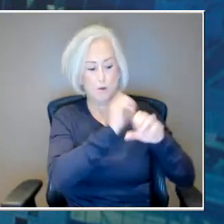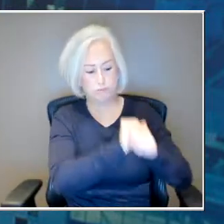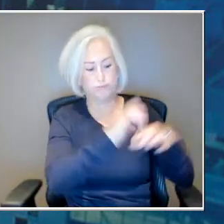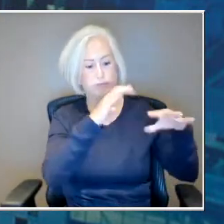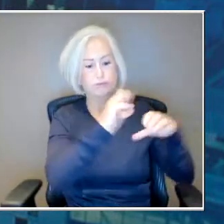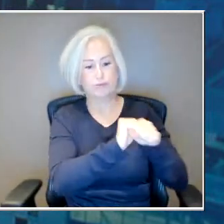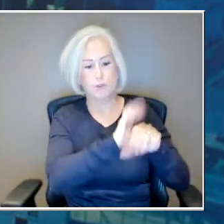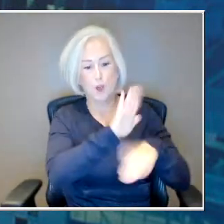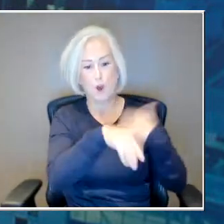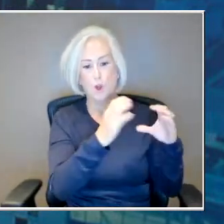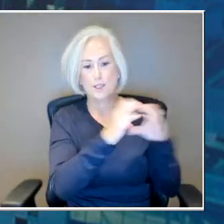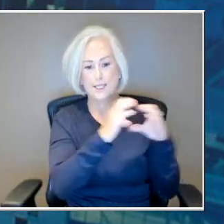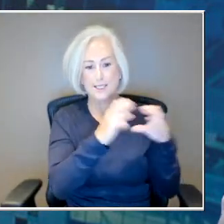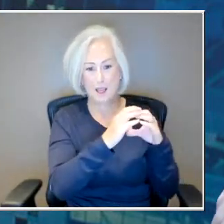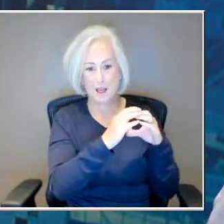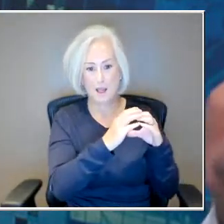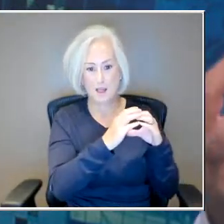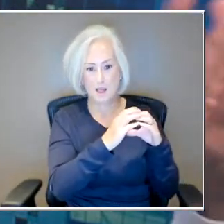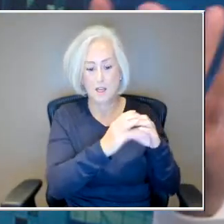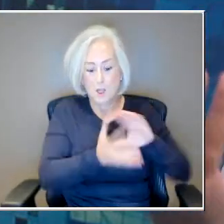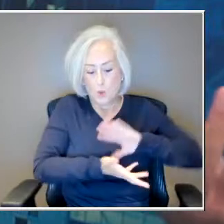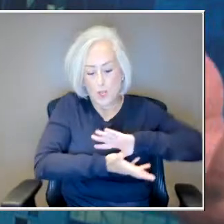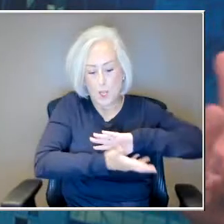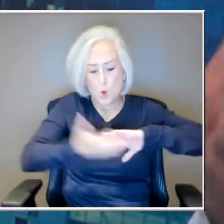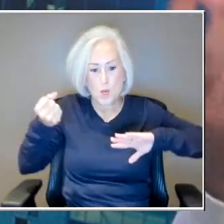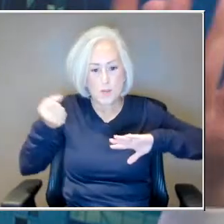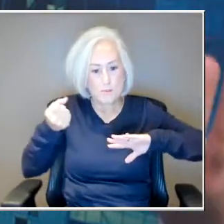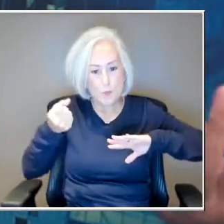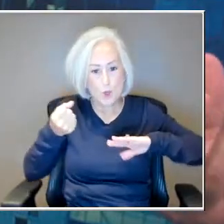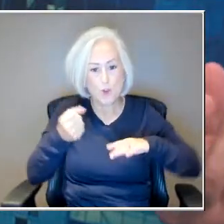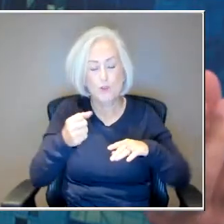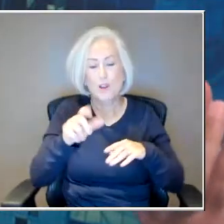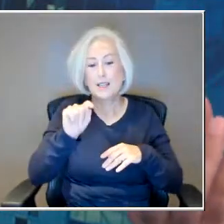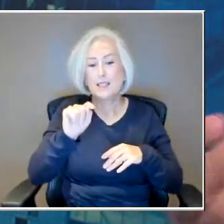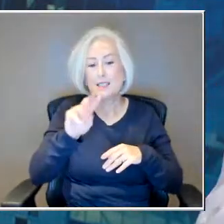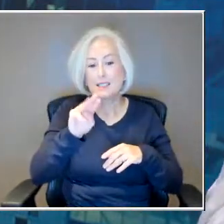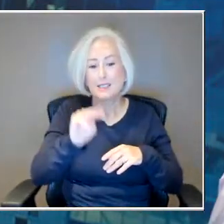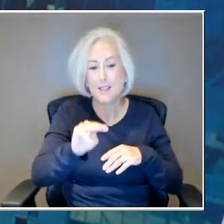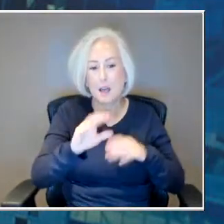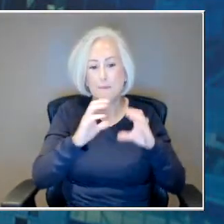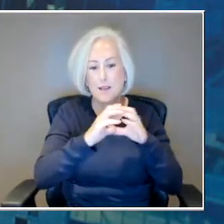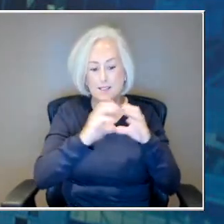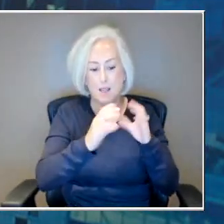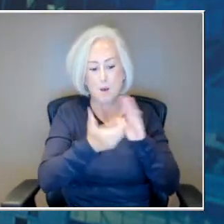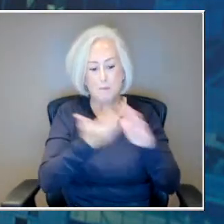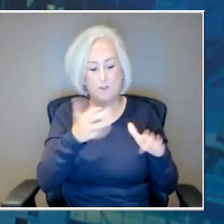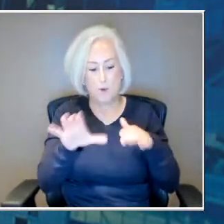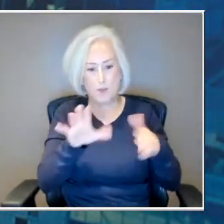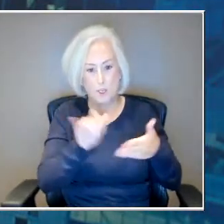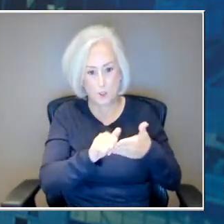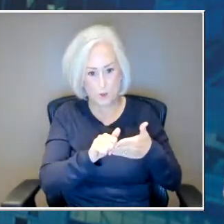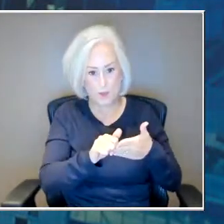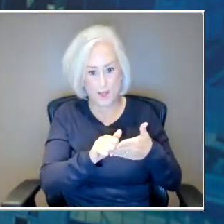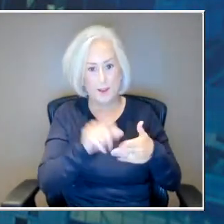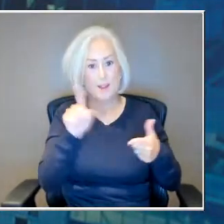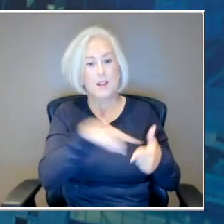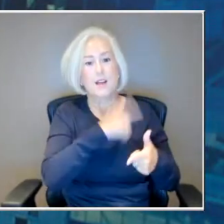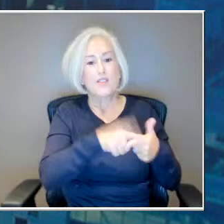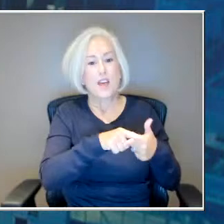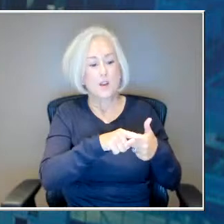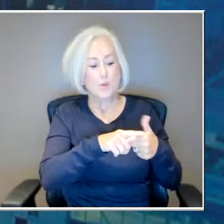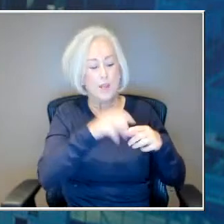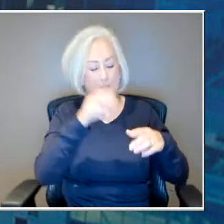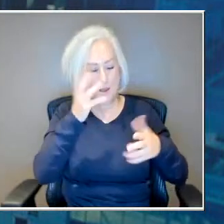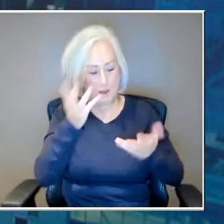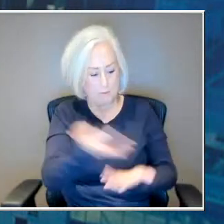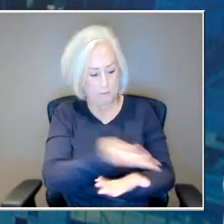cells before we throw that, in order to save it in a bag in a fridge. And after we throw that nuclear bomb, we destroy everything, the cancer